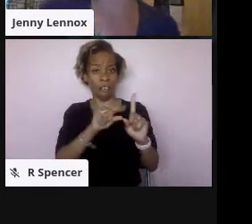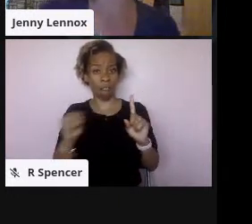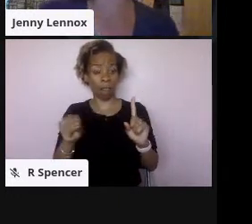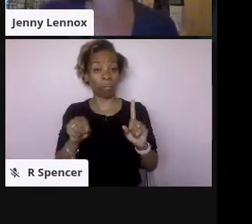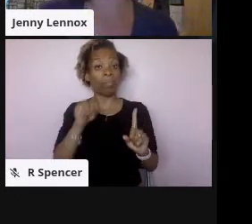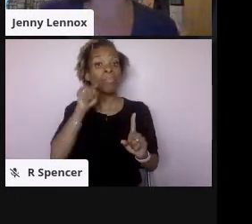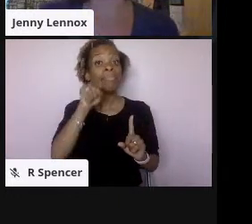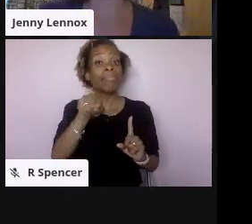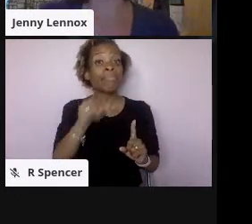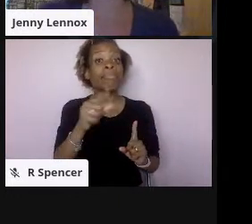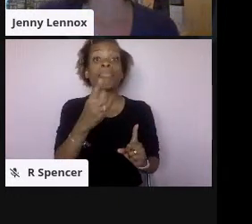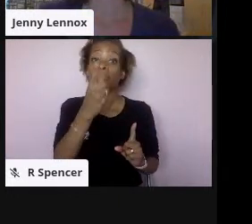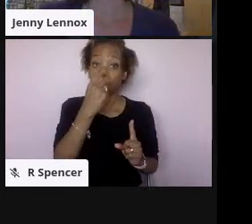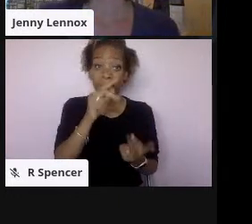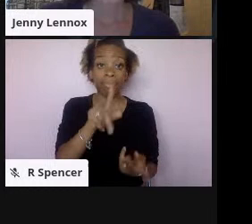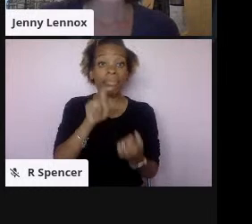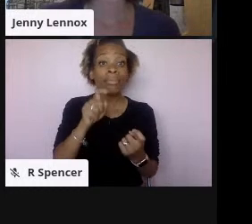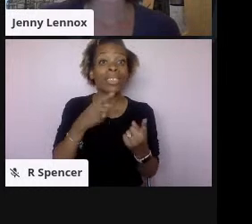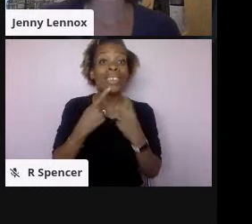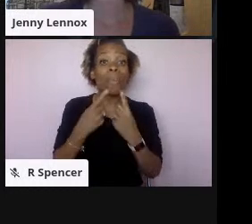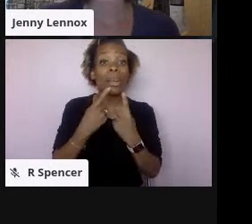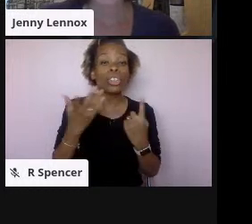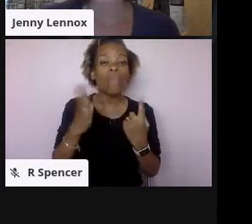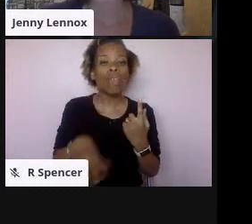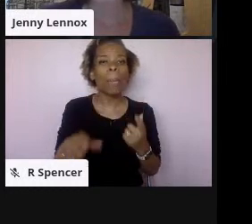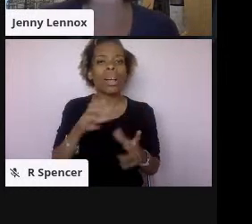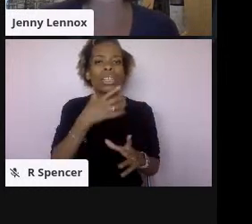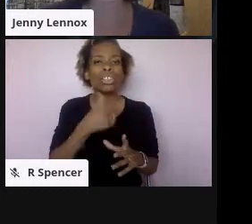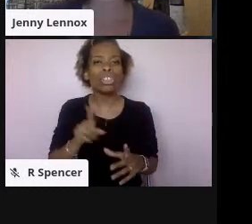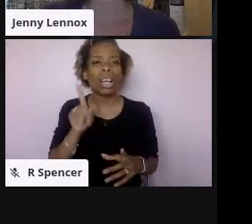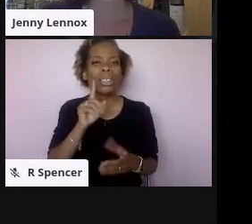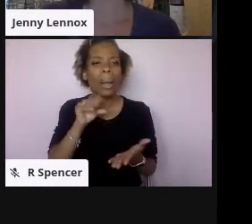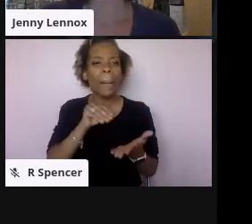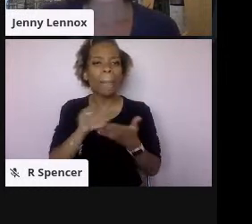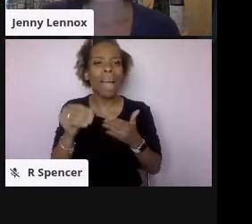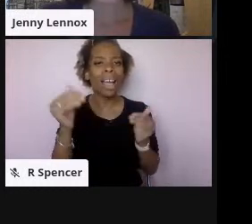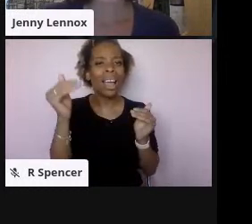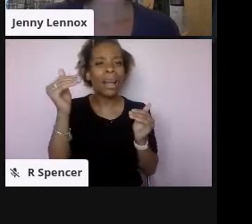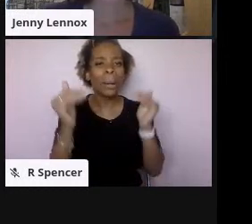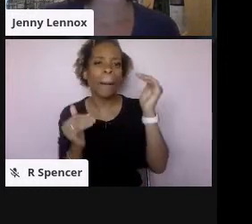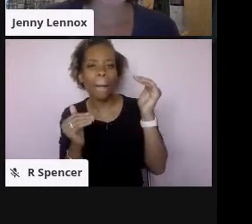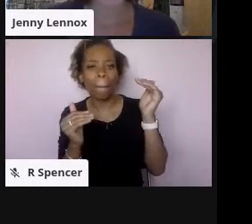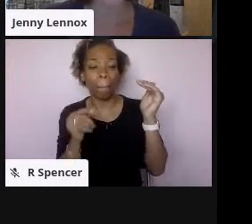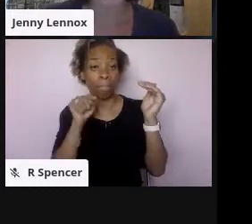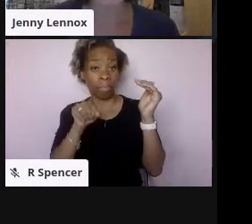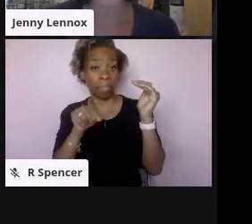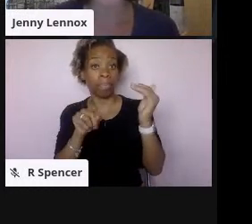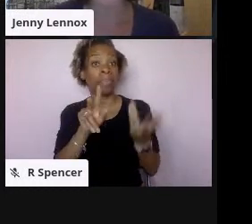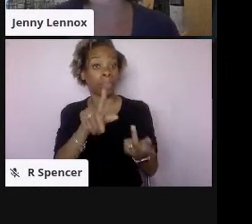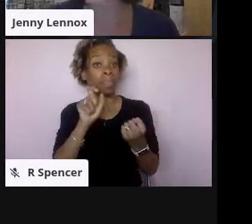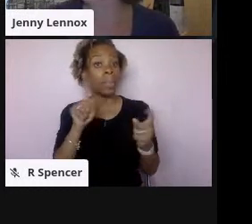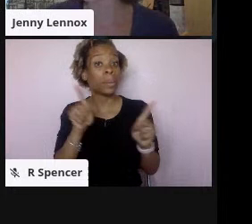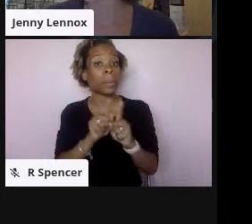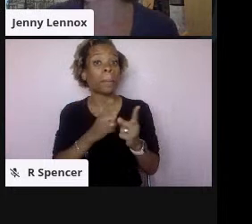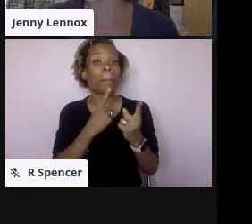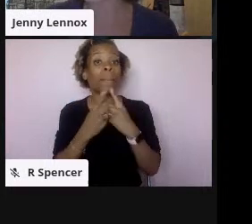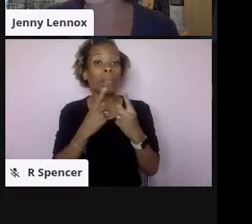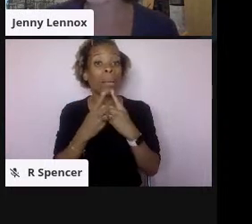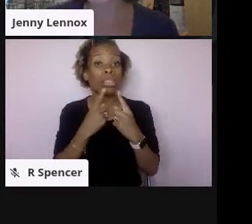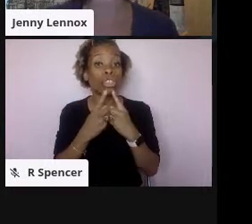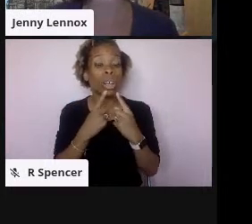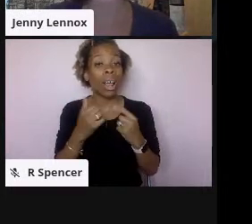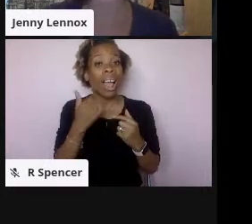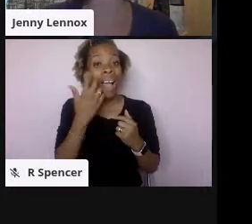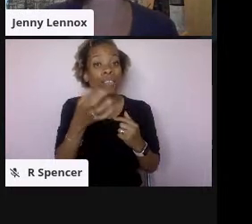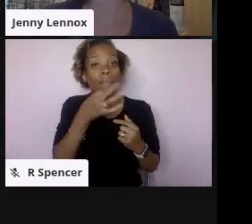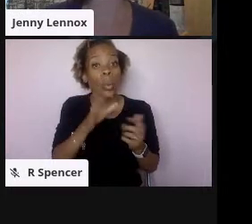from a gender pay gap data as well, because they're required to provide the gender pay gap by quartile as well. So you can kind of